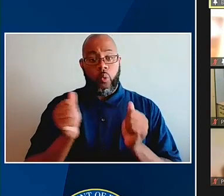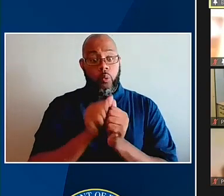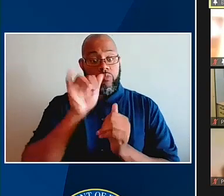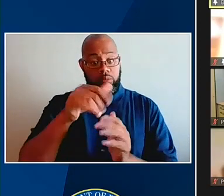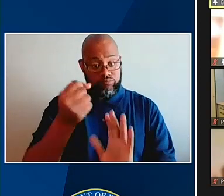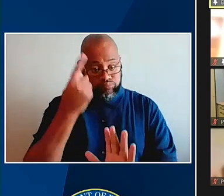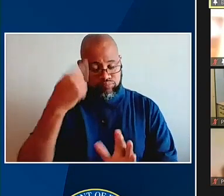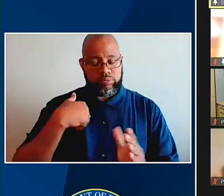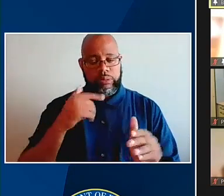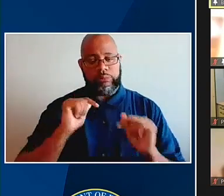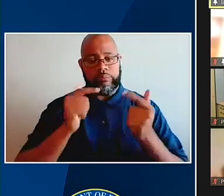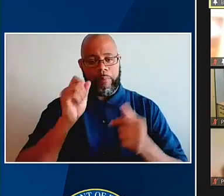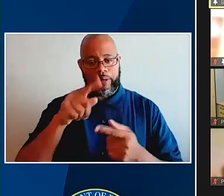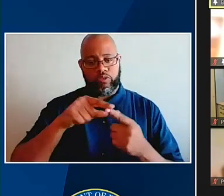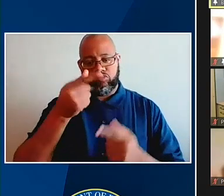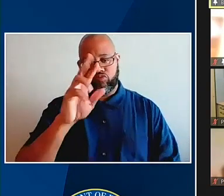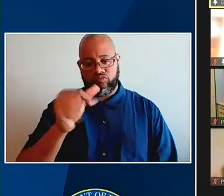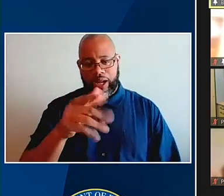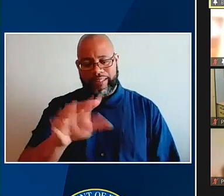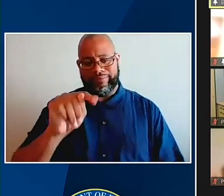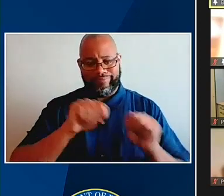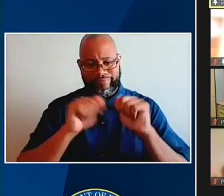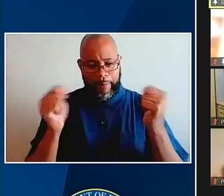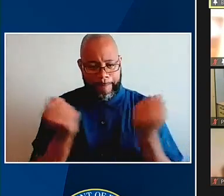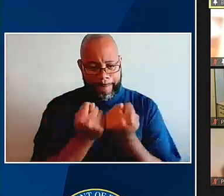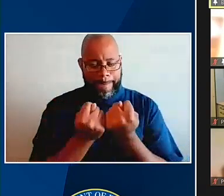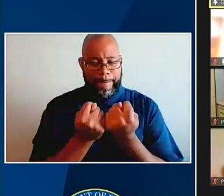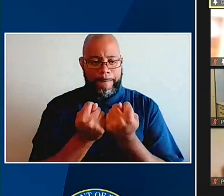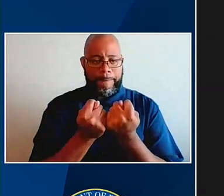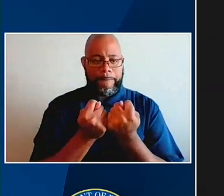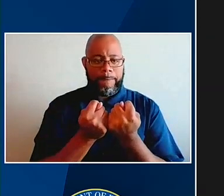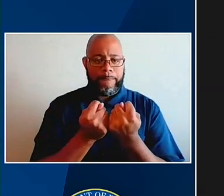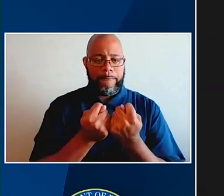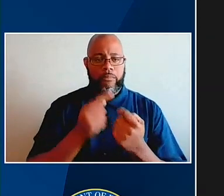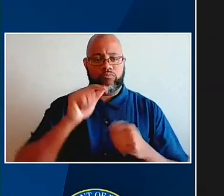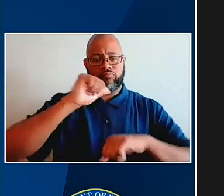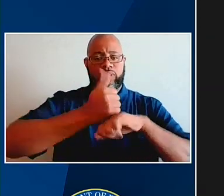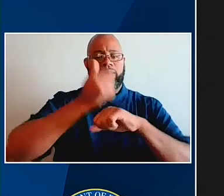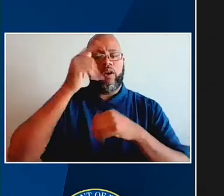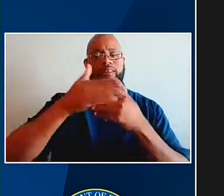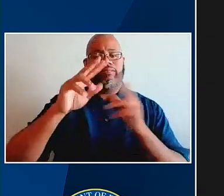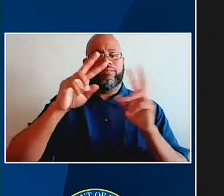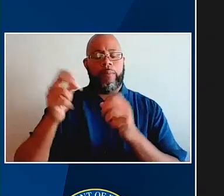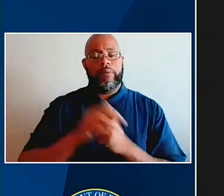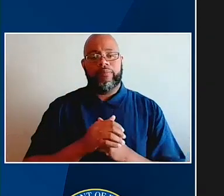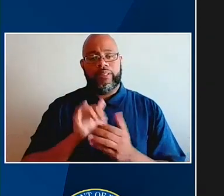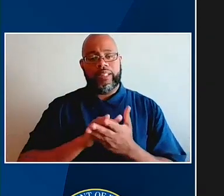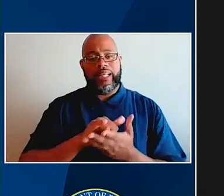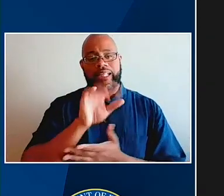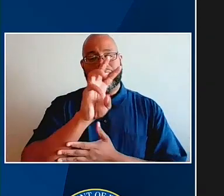turn it right back over to Greg and his team to tee us up for our next topic, which is